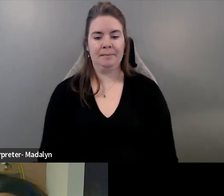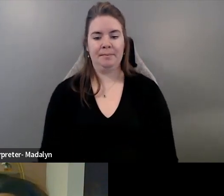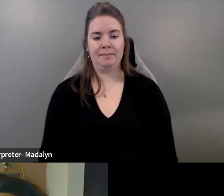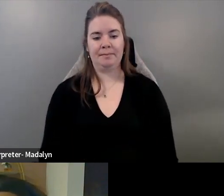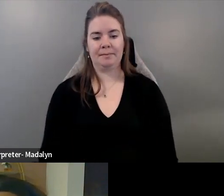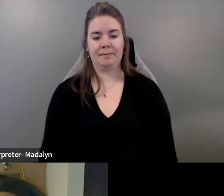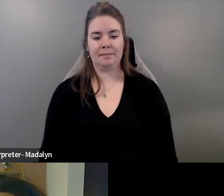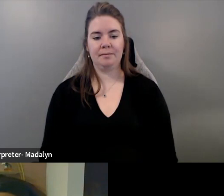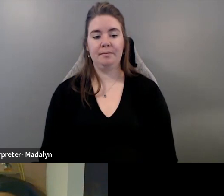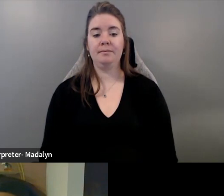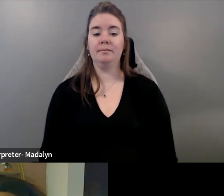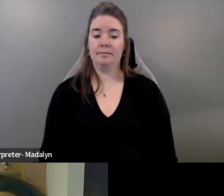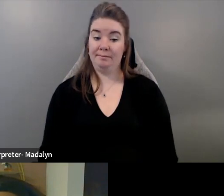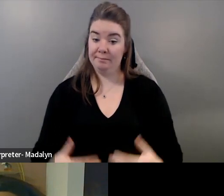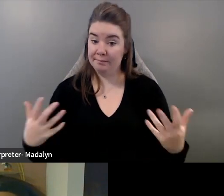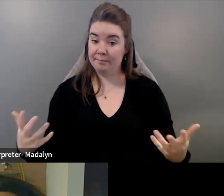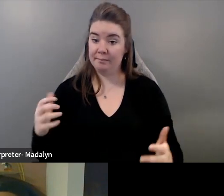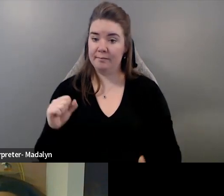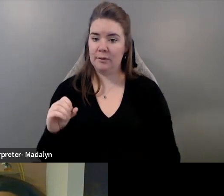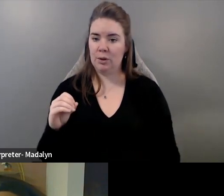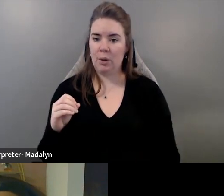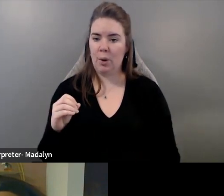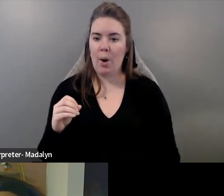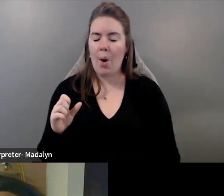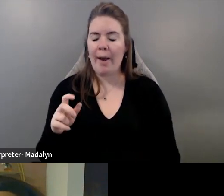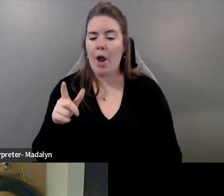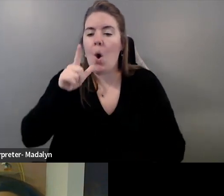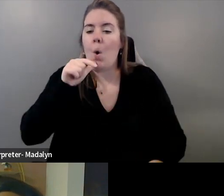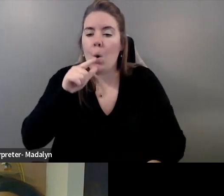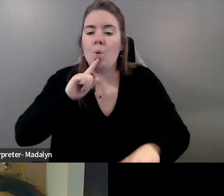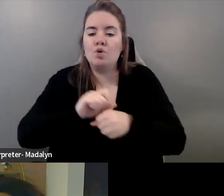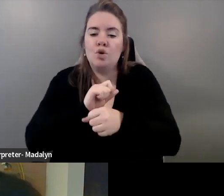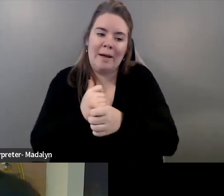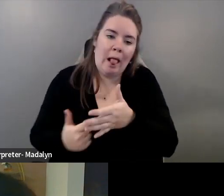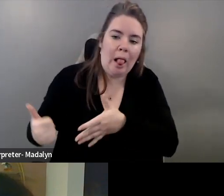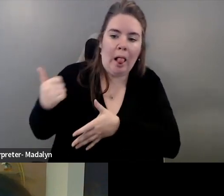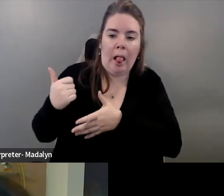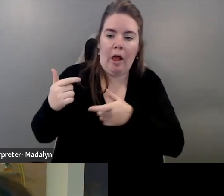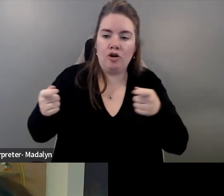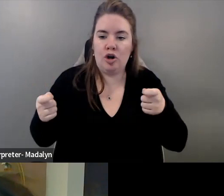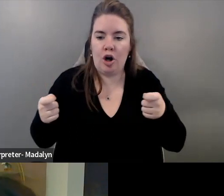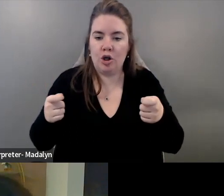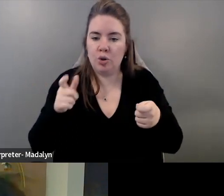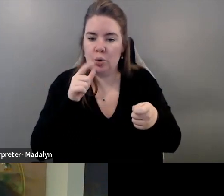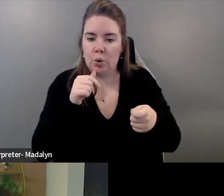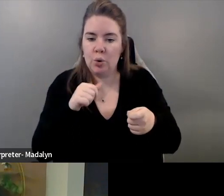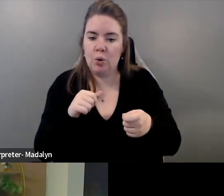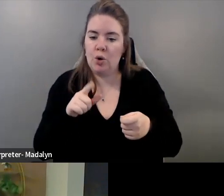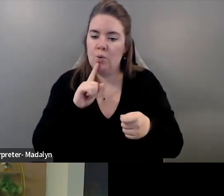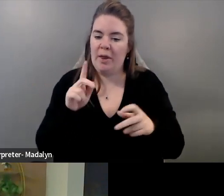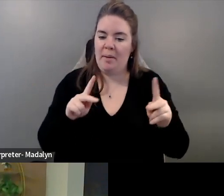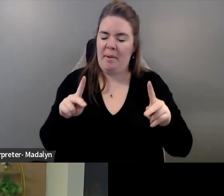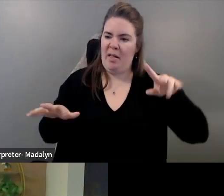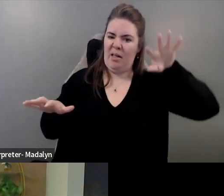So that kind of begs the question, okay, who's in charge? The real answer, and where people get so hung up, is